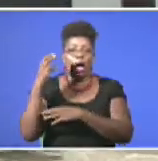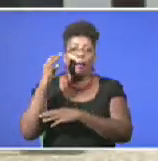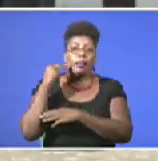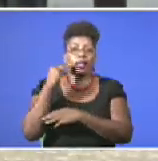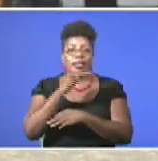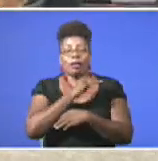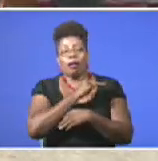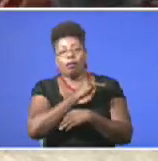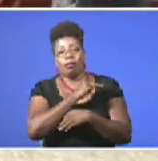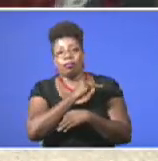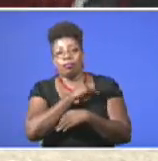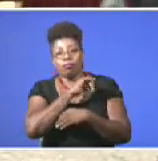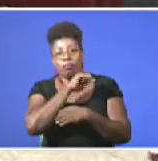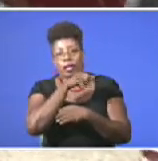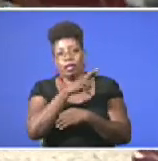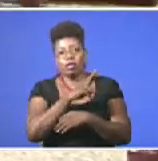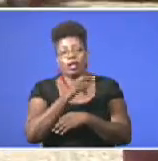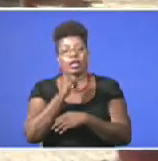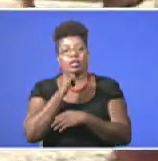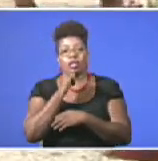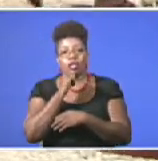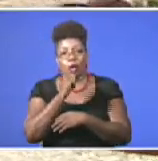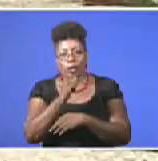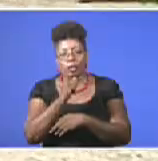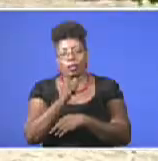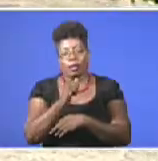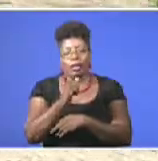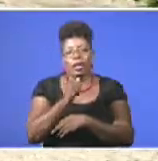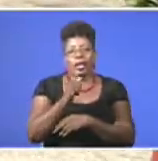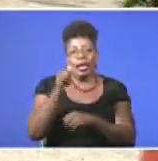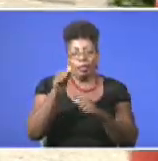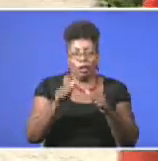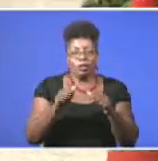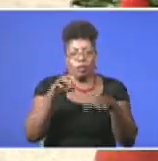it is definitely not impossible. I'm Crystal Darling, ZenNest Network News.